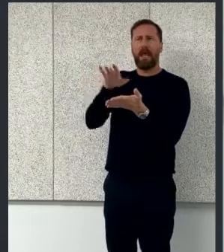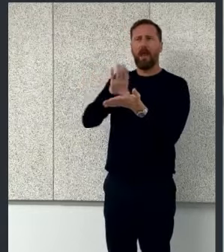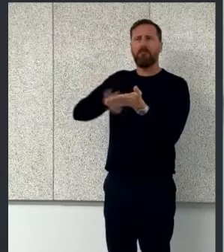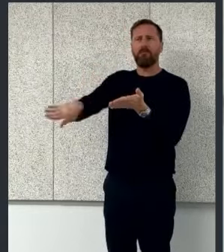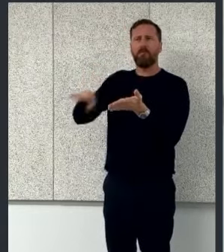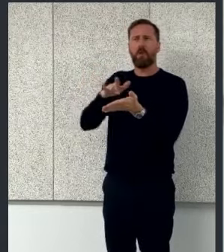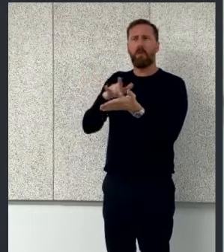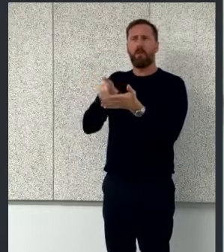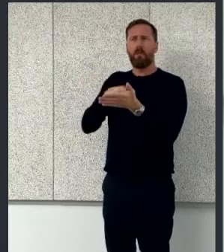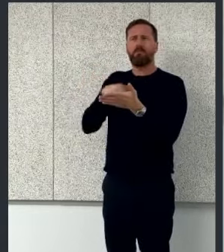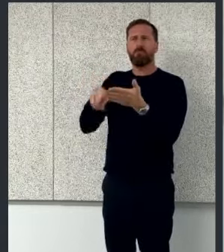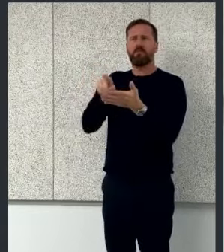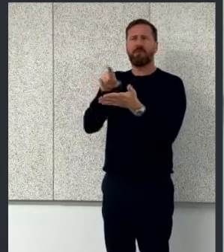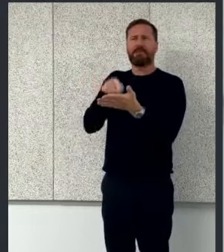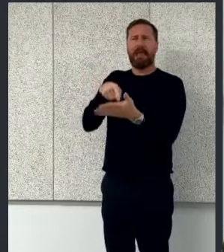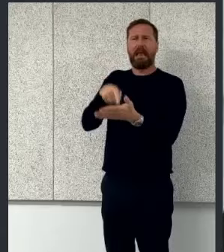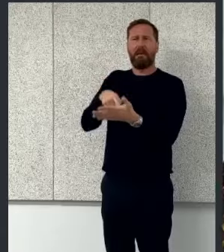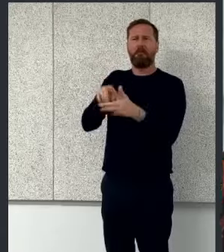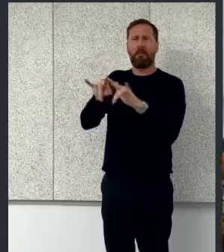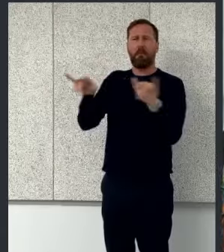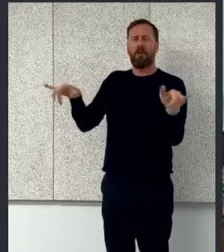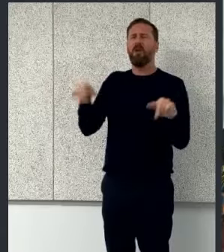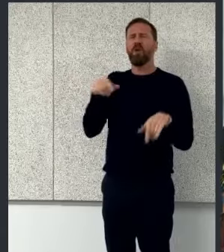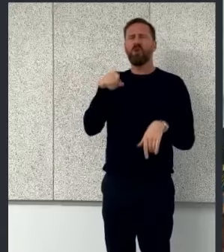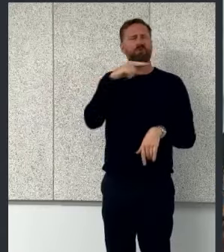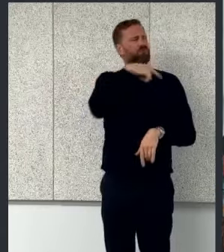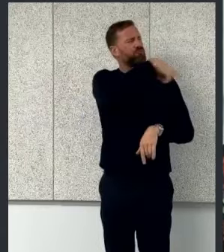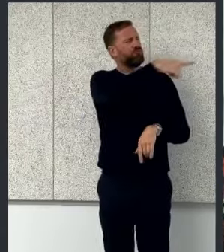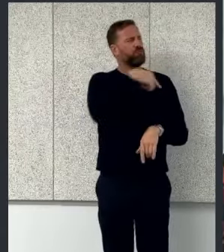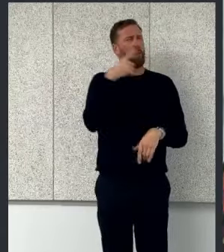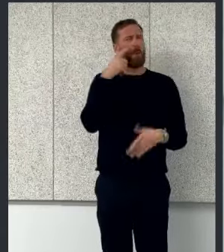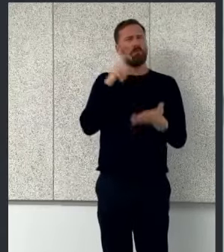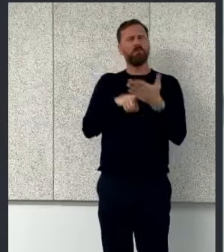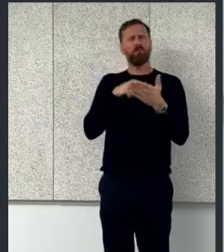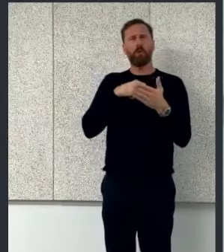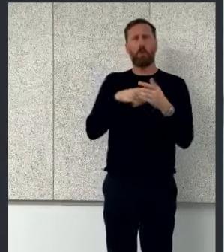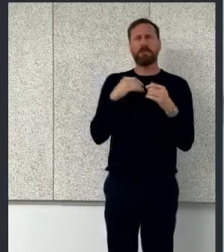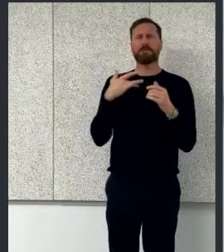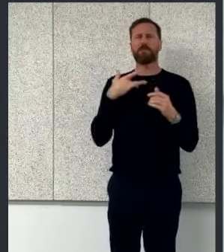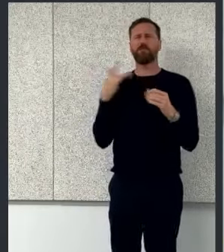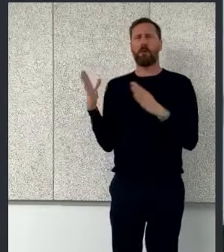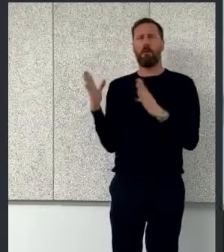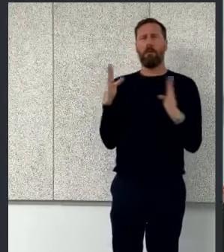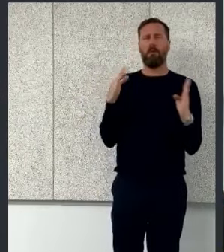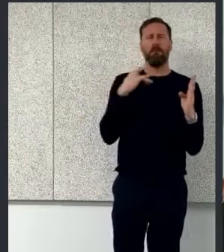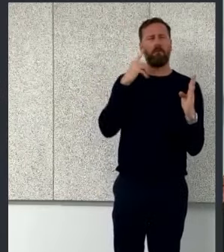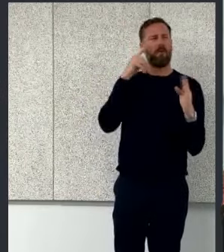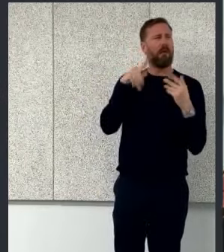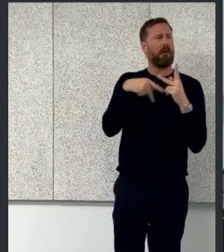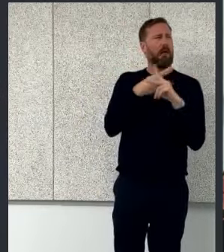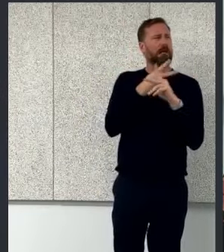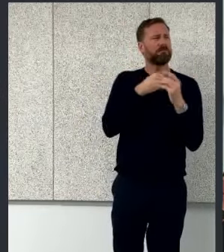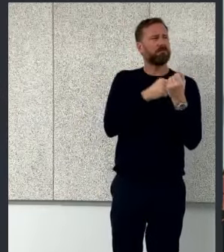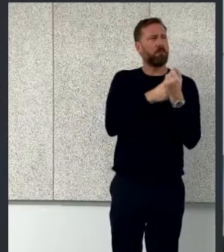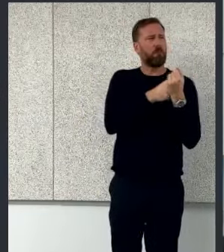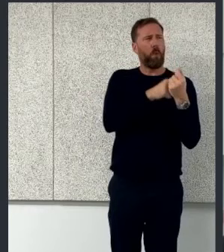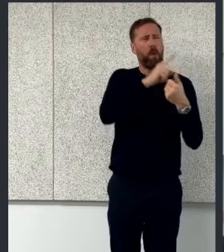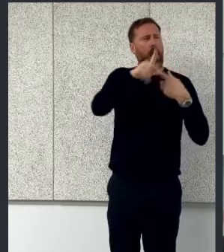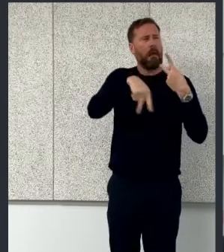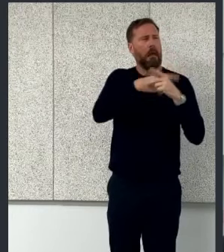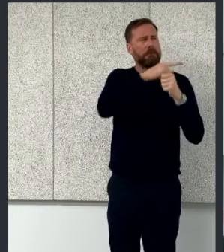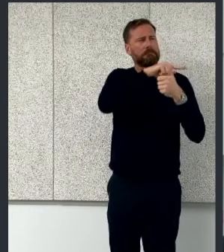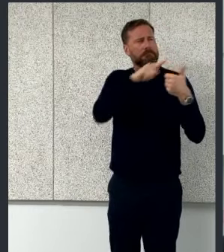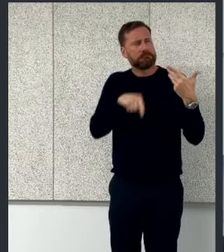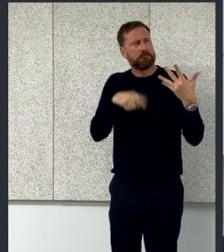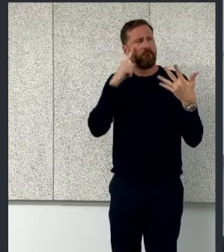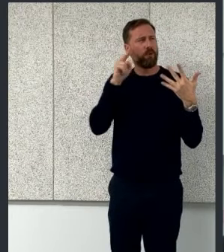observe any kind of like macro trends about those kinds of support? I think specifically in New York City, arts